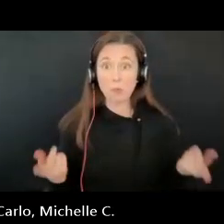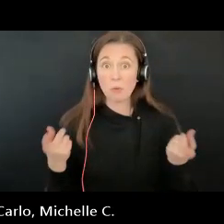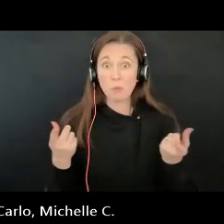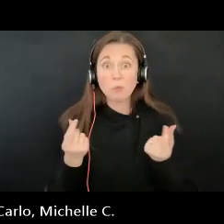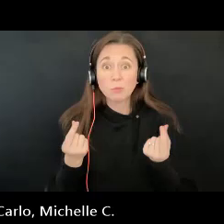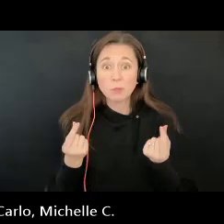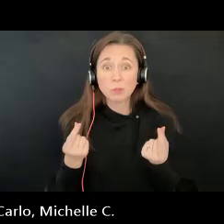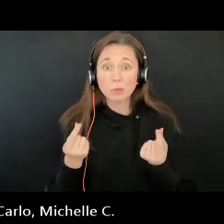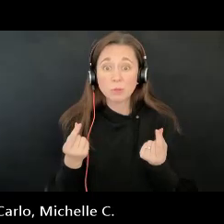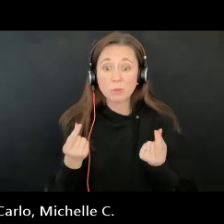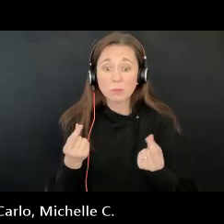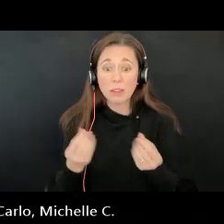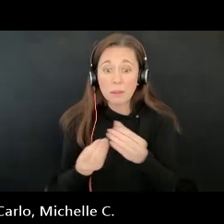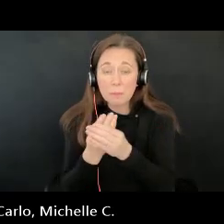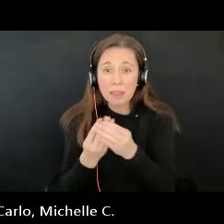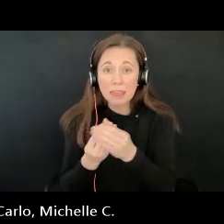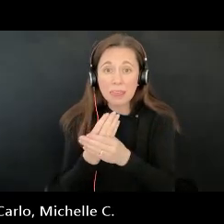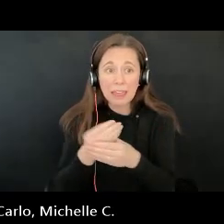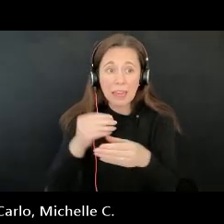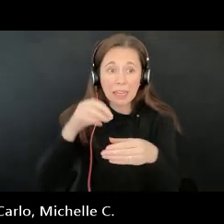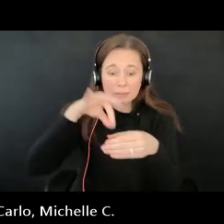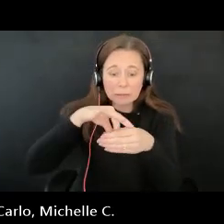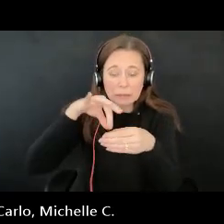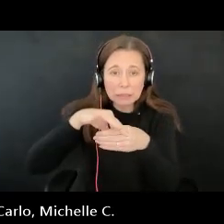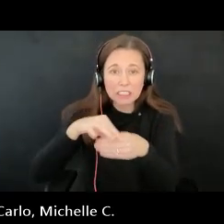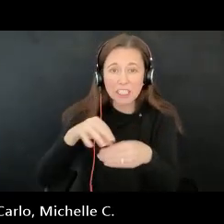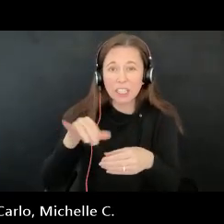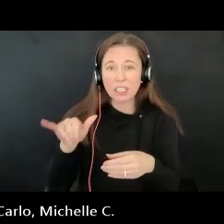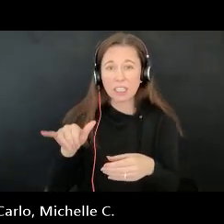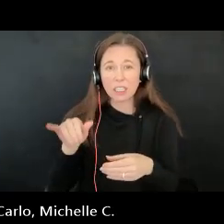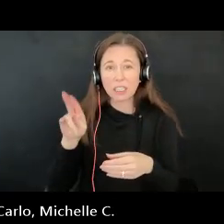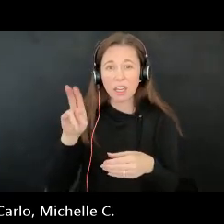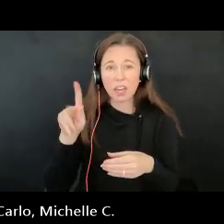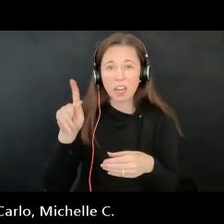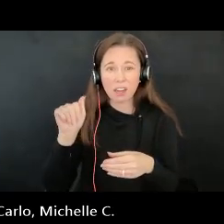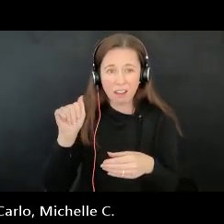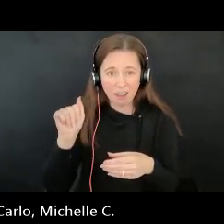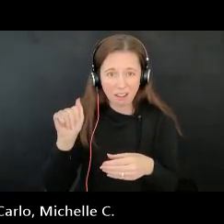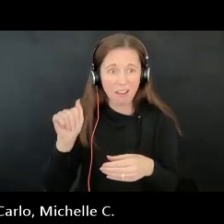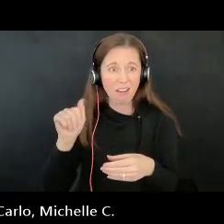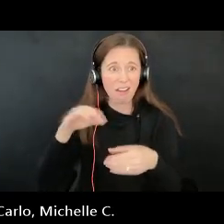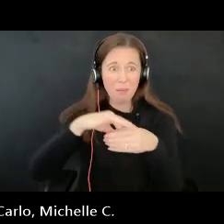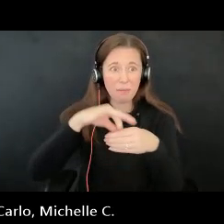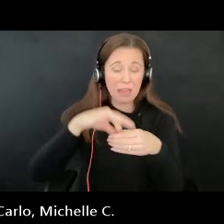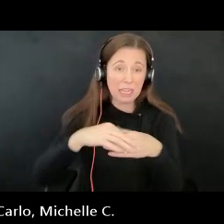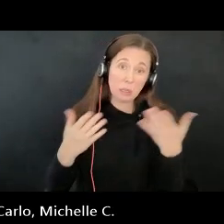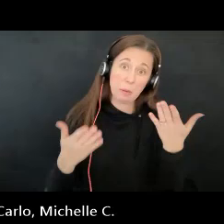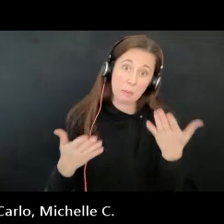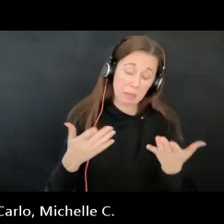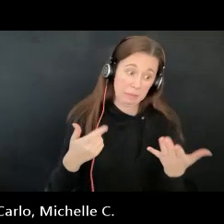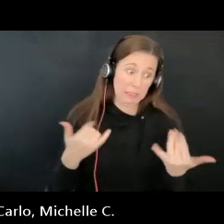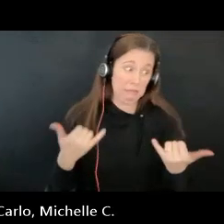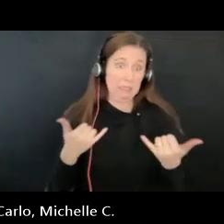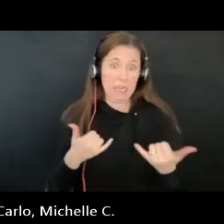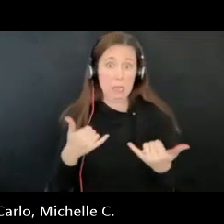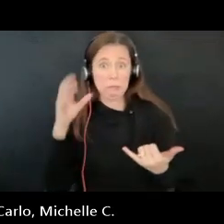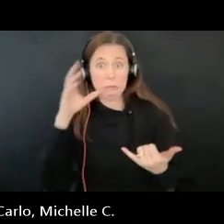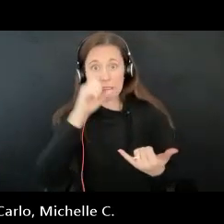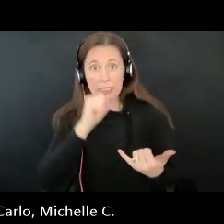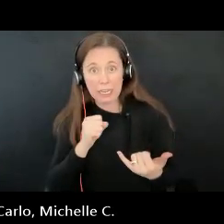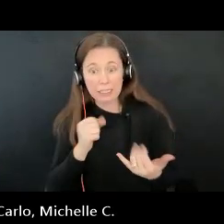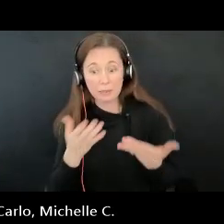was planted in their stead, like right above the remains. And that is one of the ways we have speculated where some of the remains of these African Americans